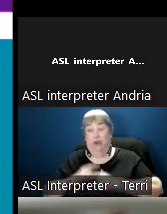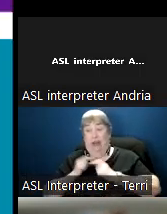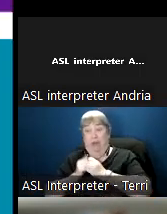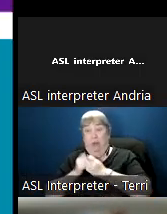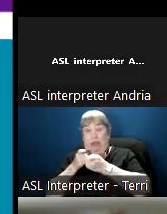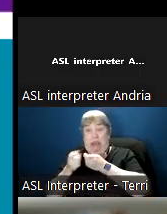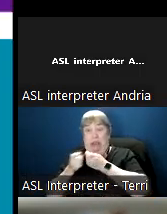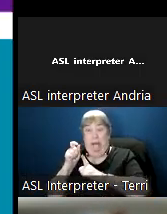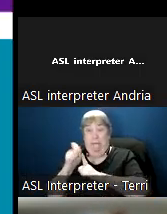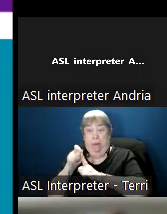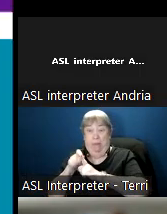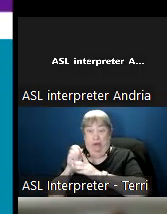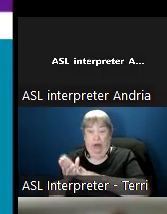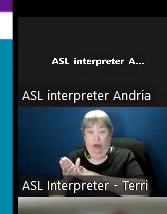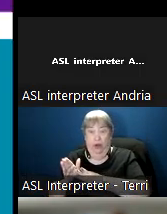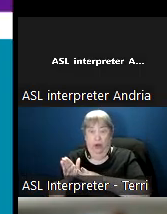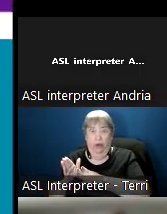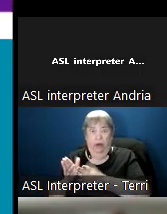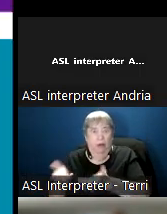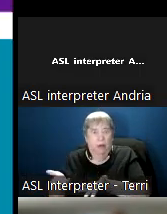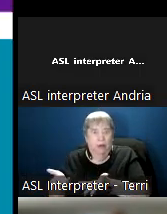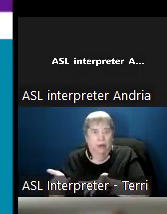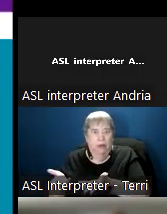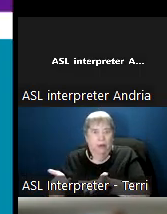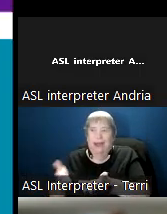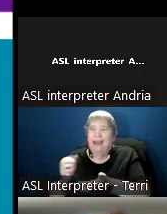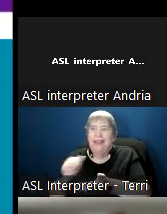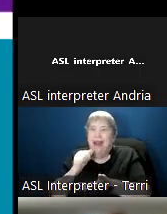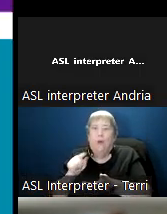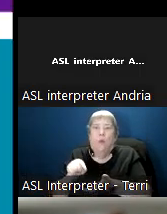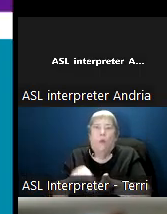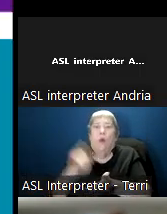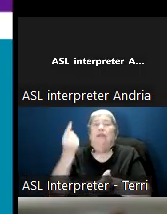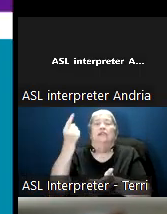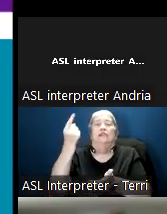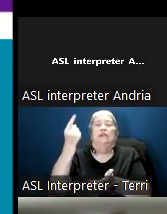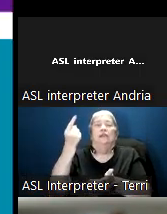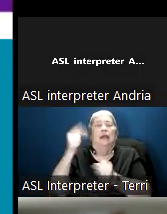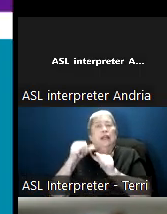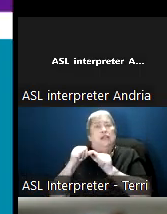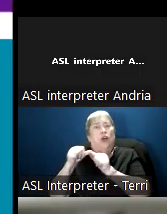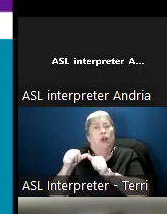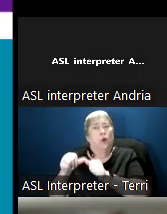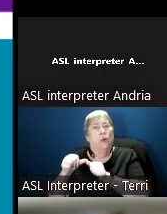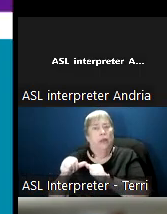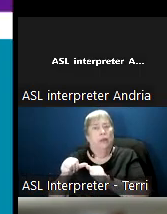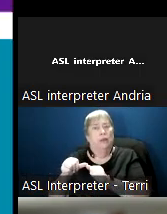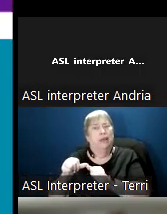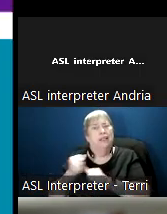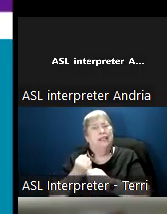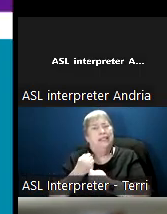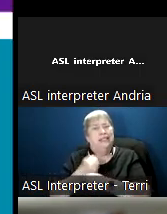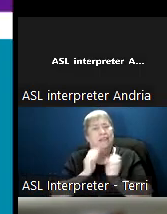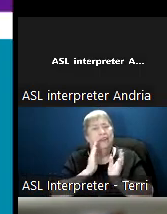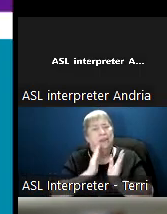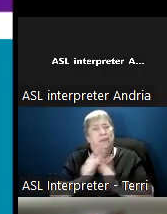a one-time thing, right? It's ongoing. And then there's also, if they're